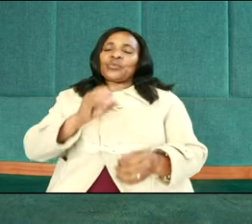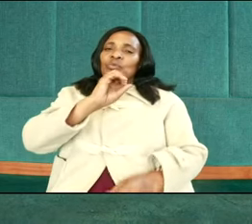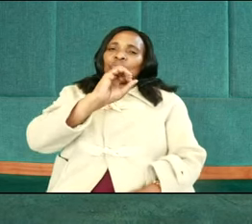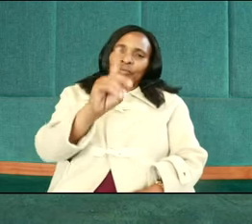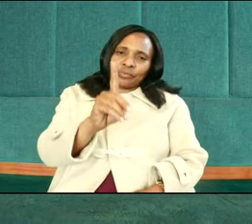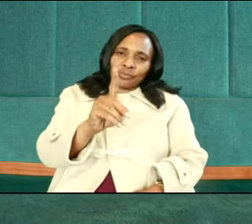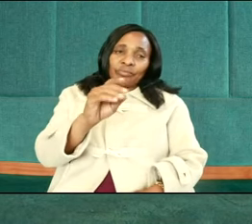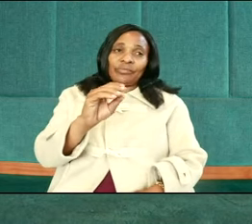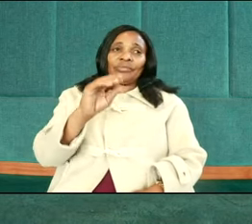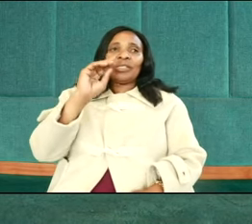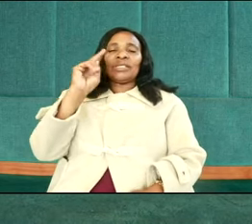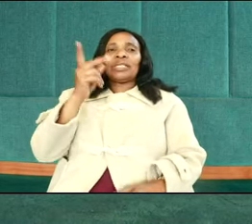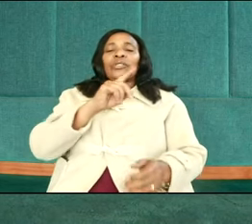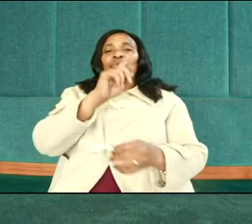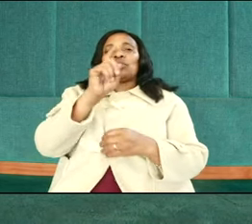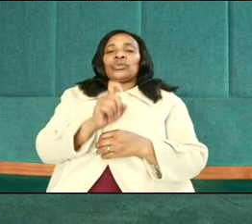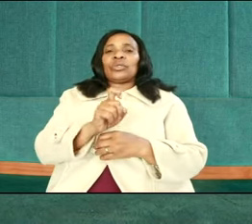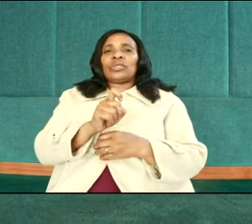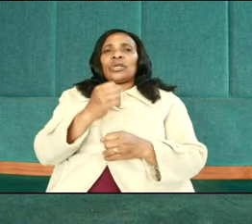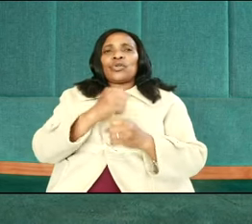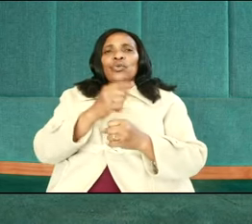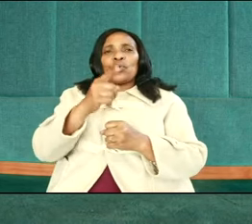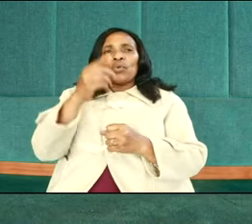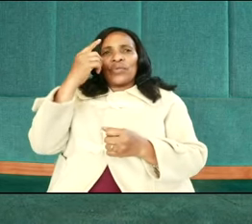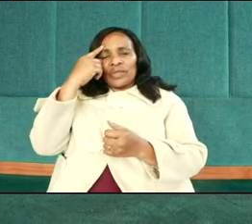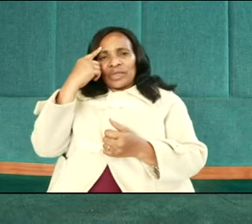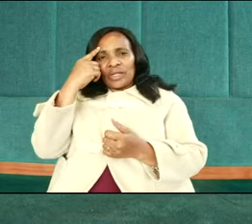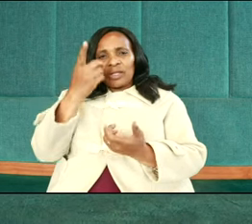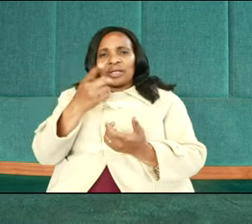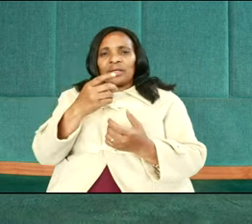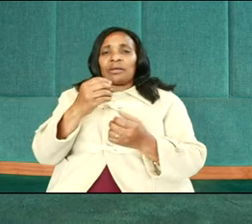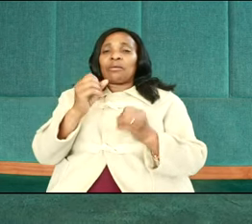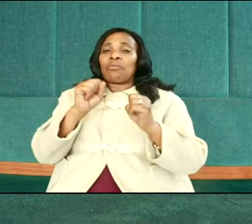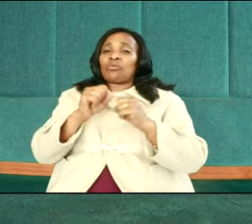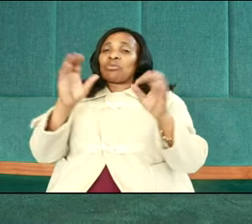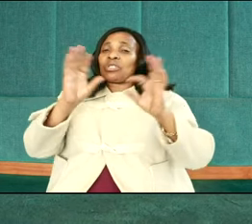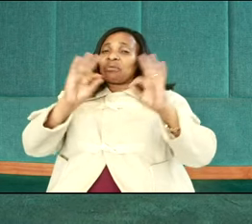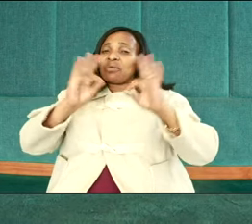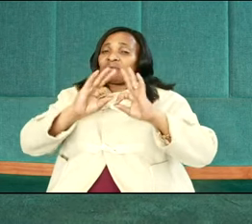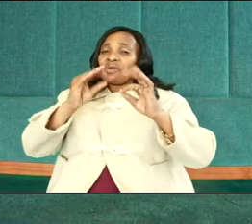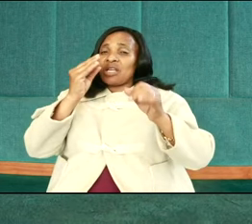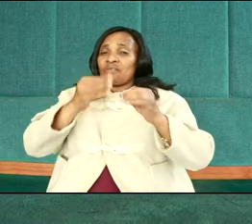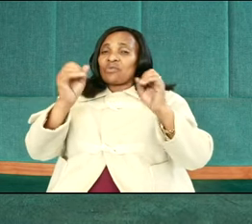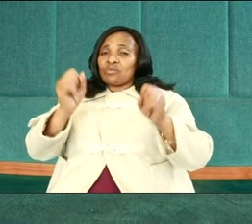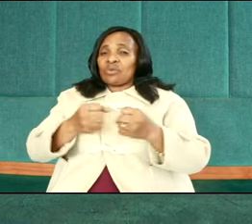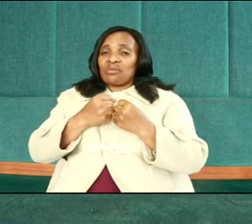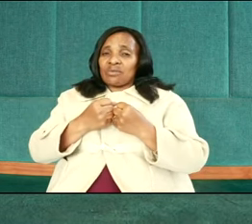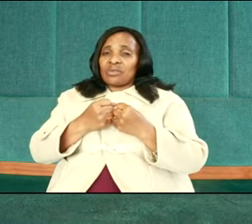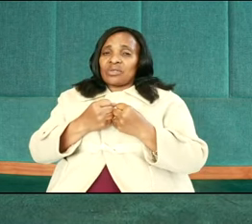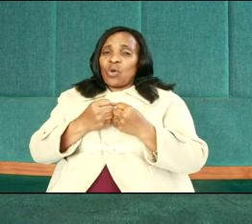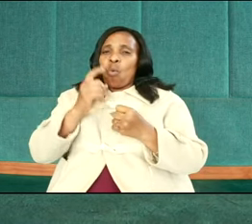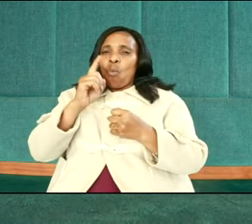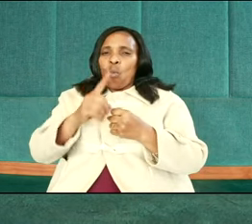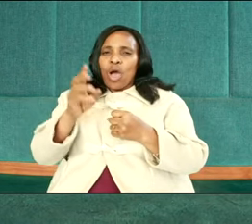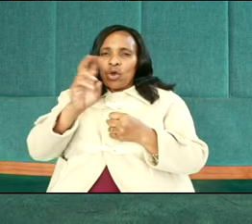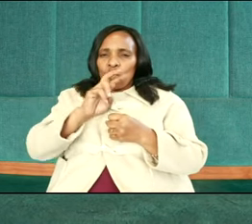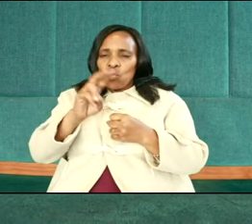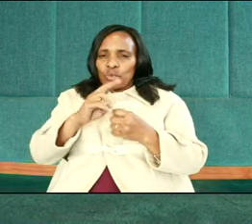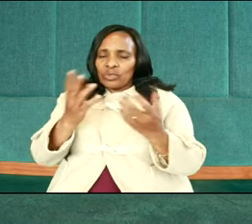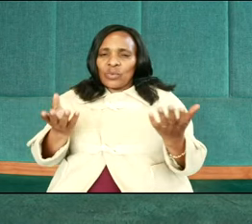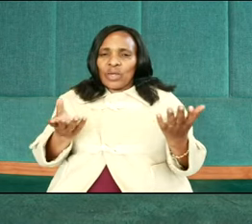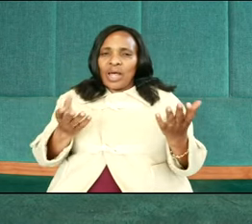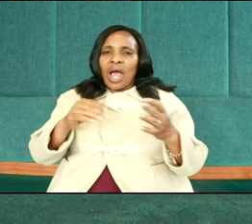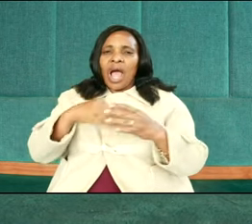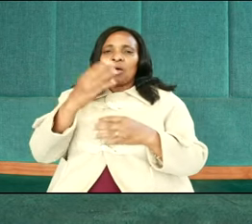On to the second question. Do you think we will be surprised by who is saved? Since man looks